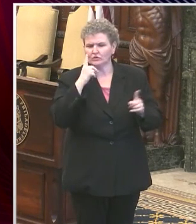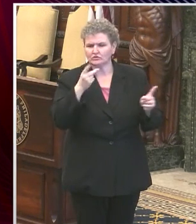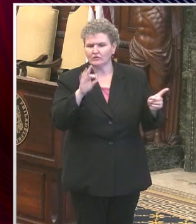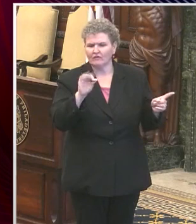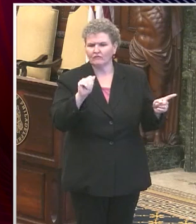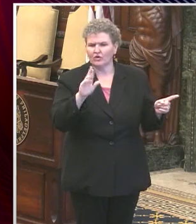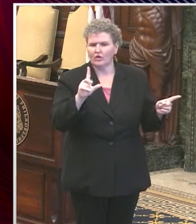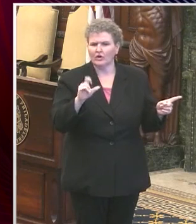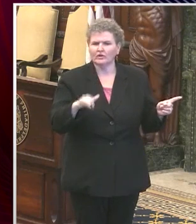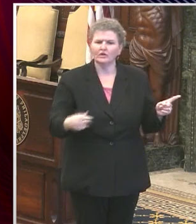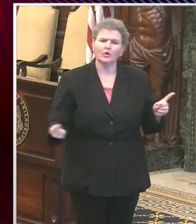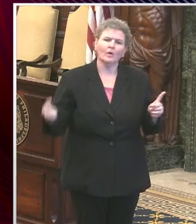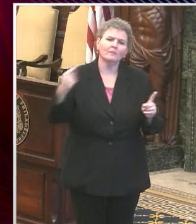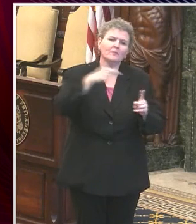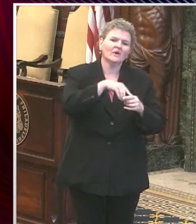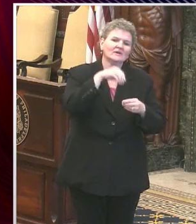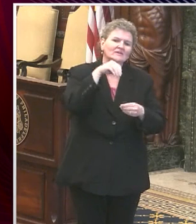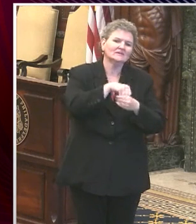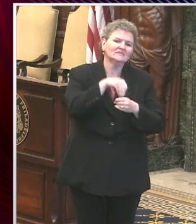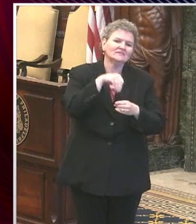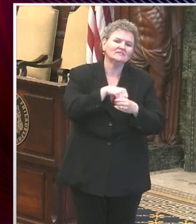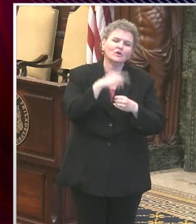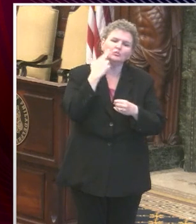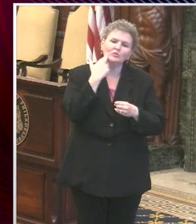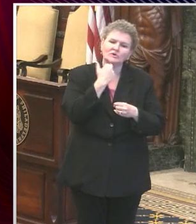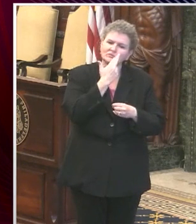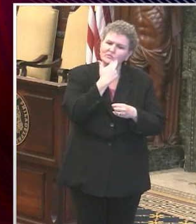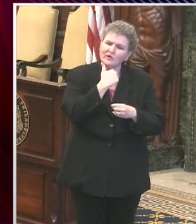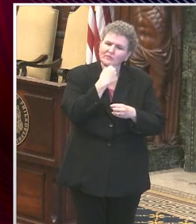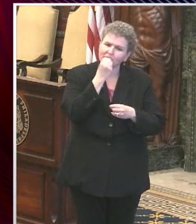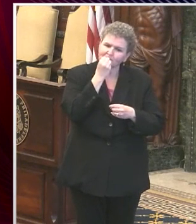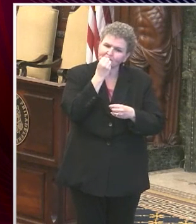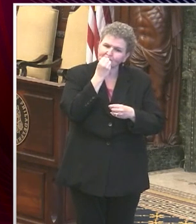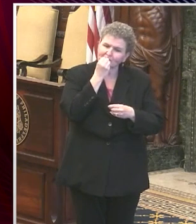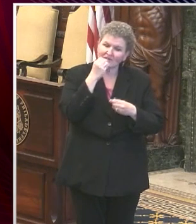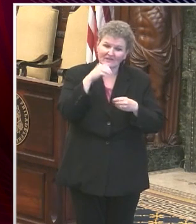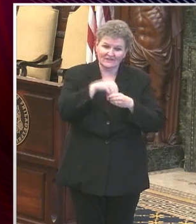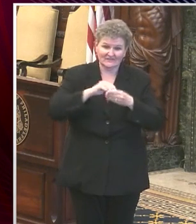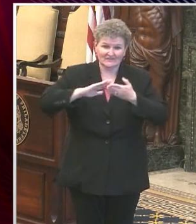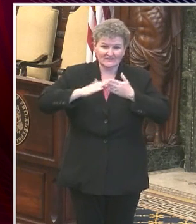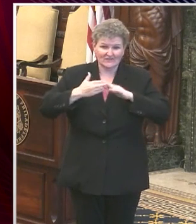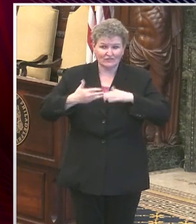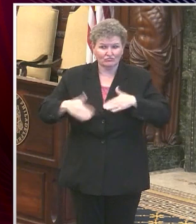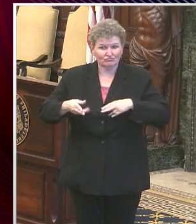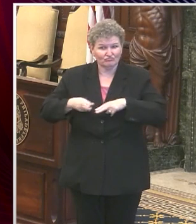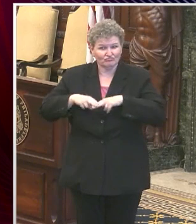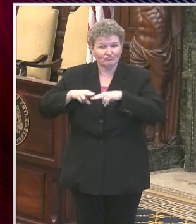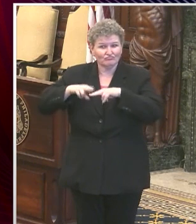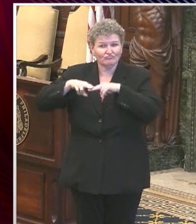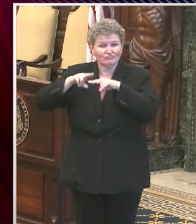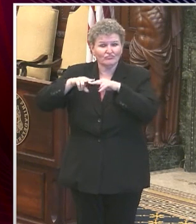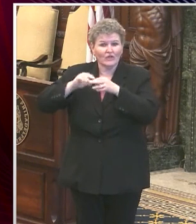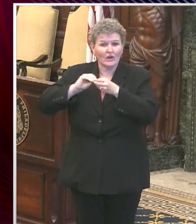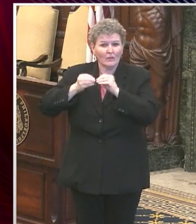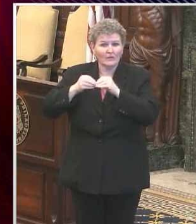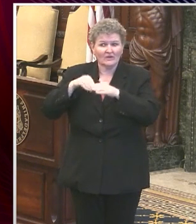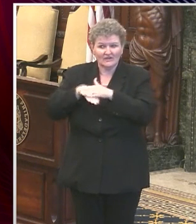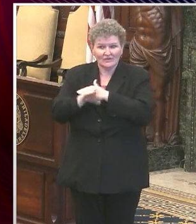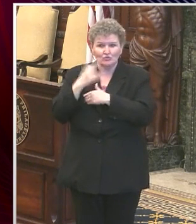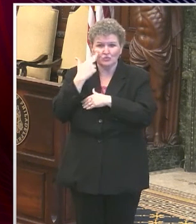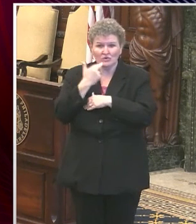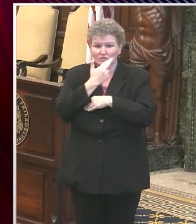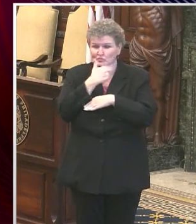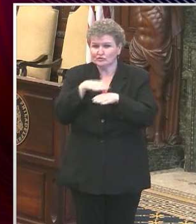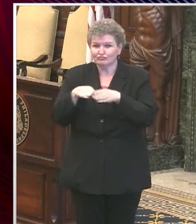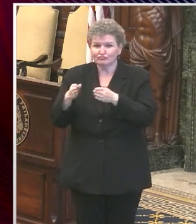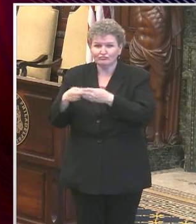back to indoor dining, increasing capacity, if the city were to move to increase capacity, do you know what date that would happen?